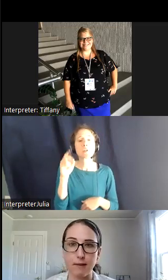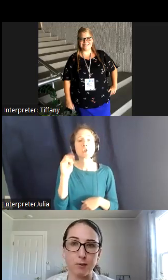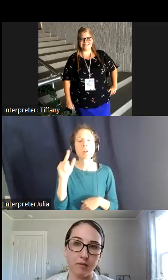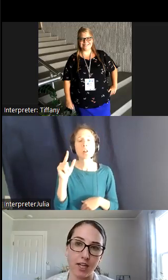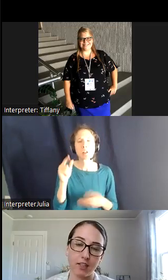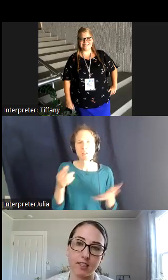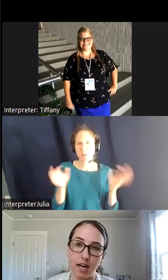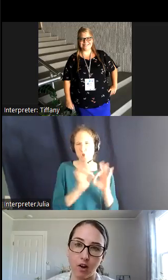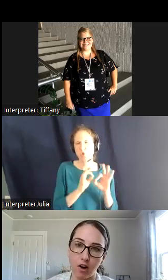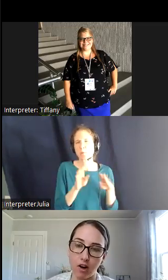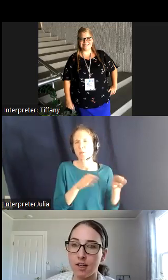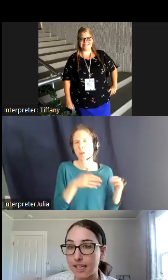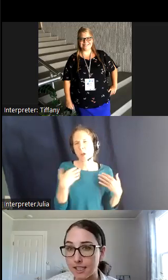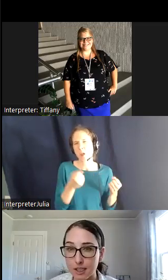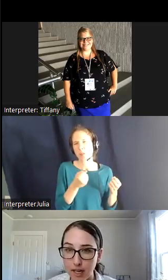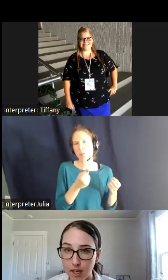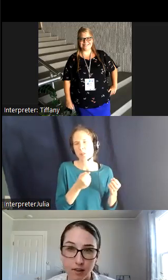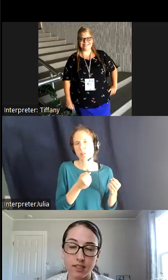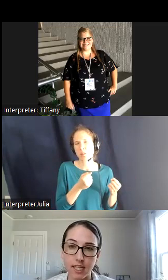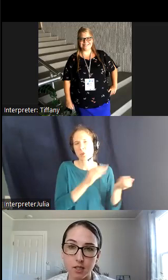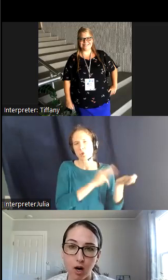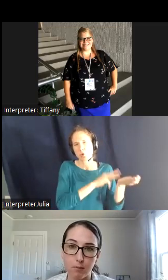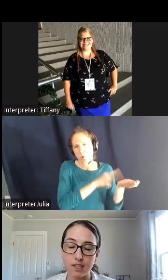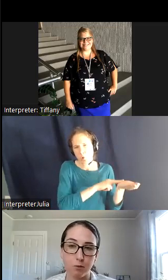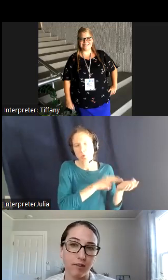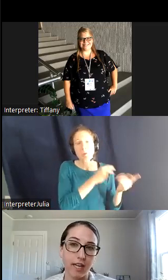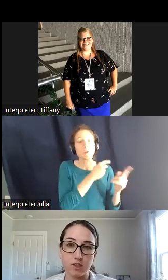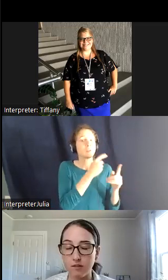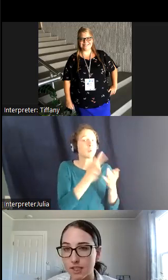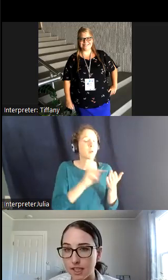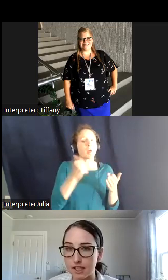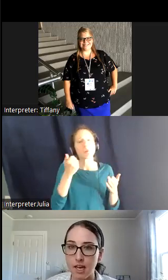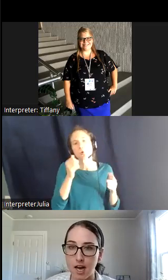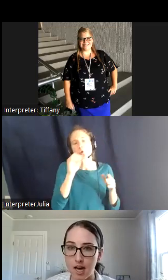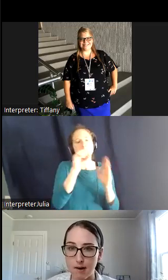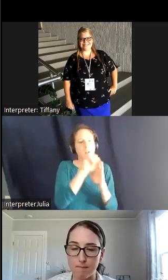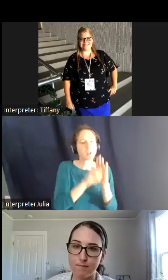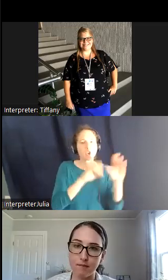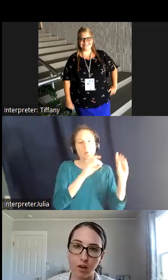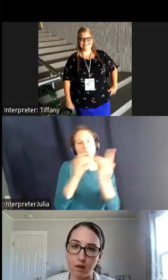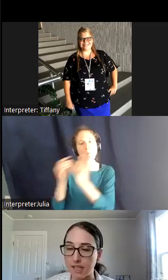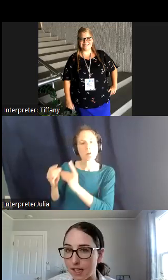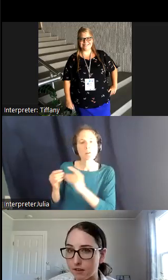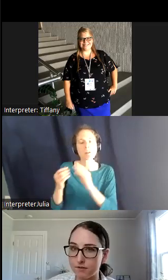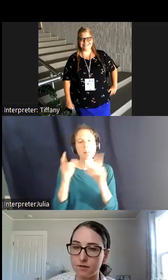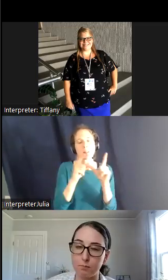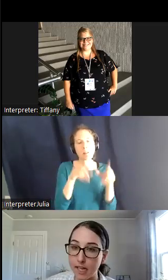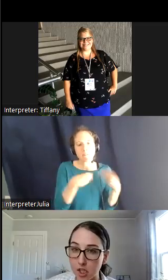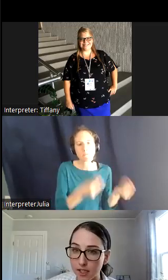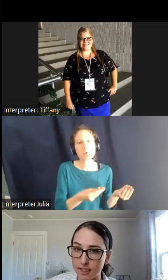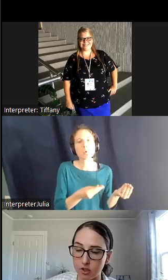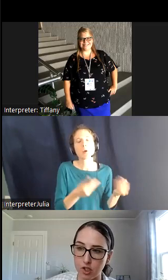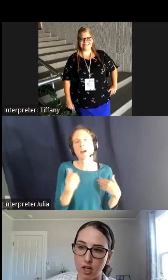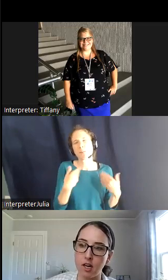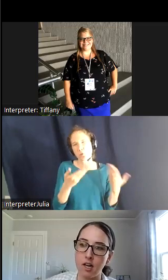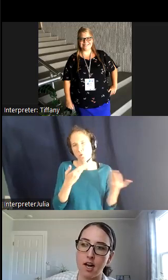those are sometimes providers that are licensed by other state departments or providing services that fall outside of